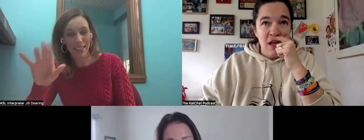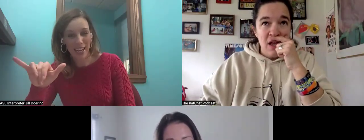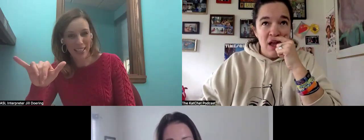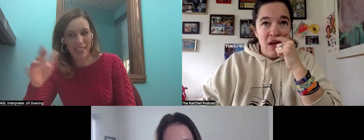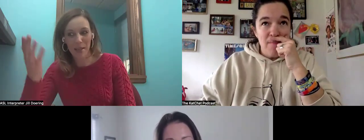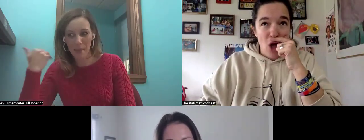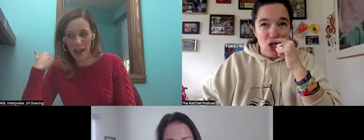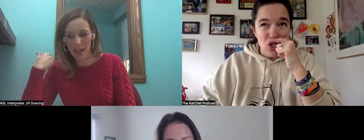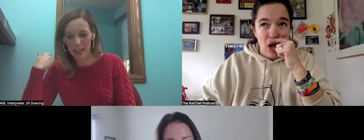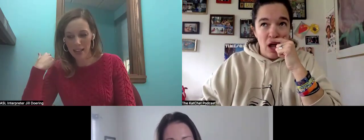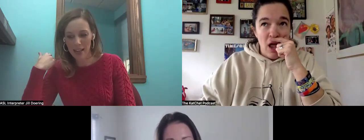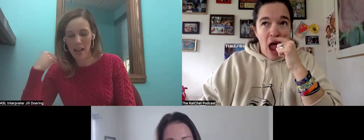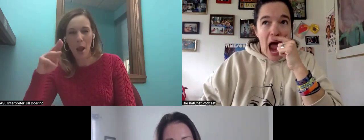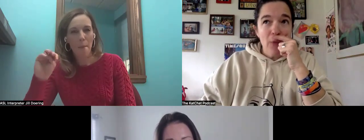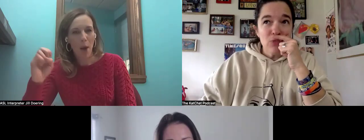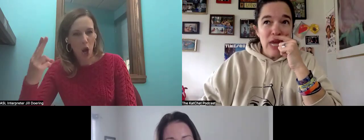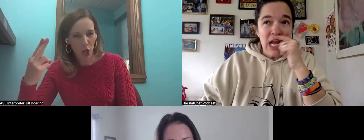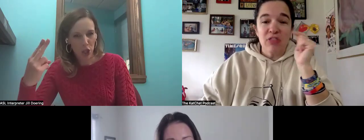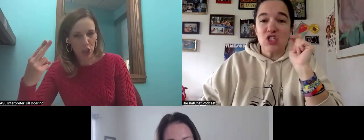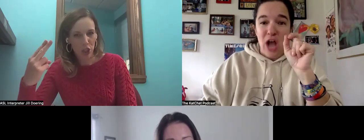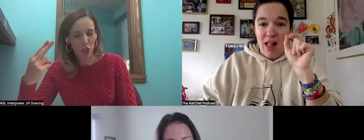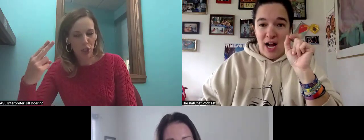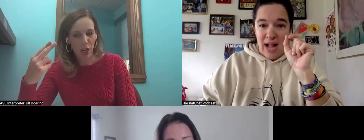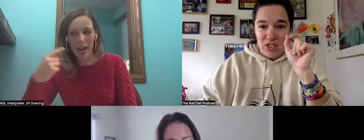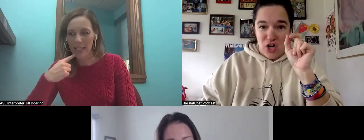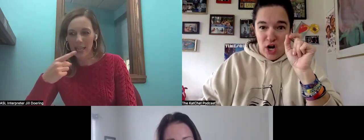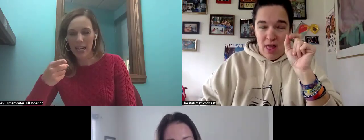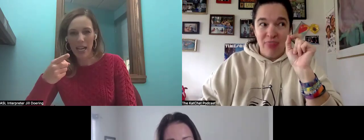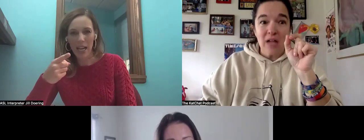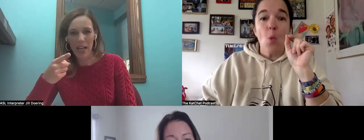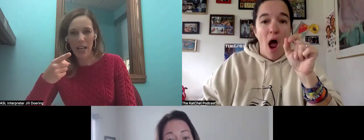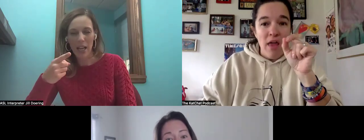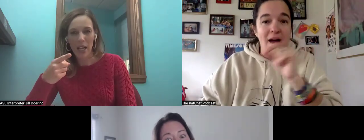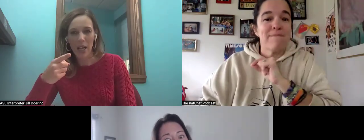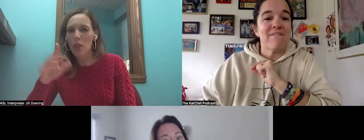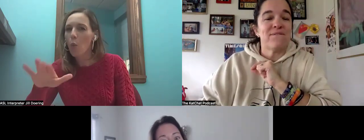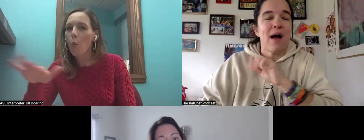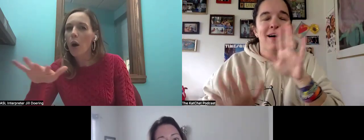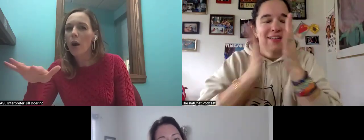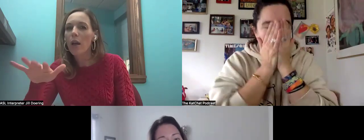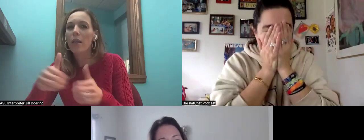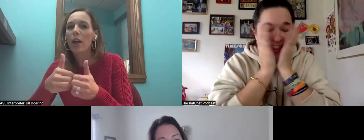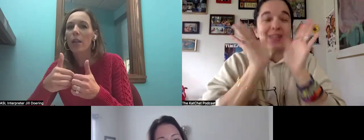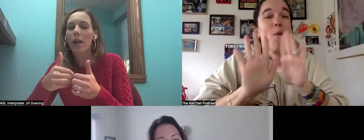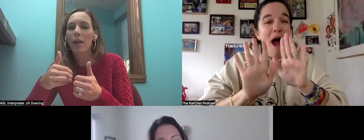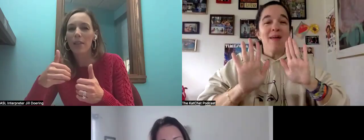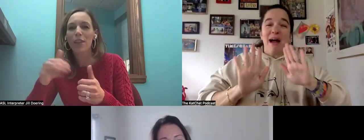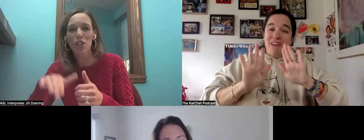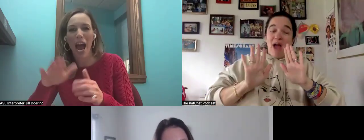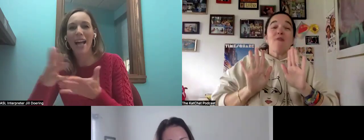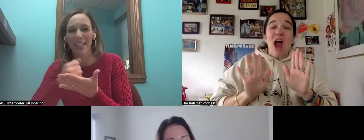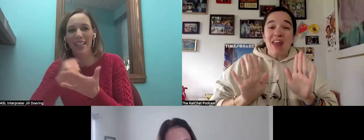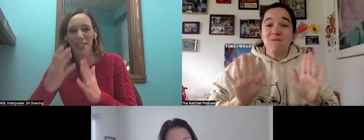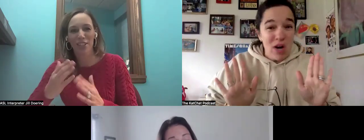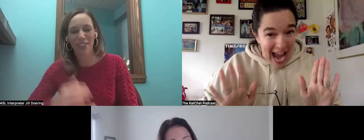in March, I was reading The Child Collector. That's Yes. Love that. one of my